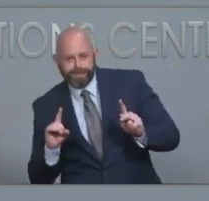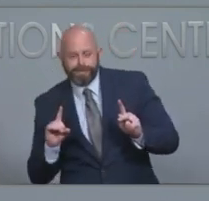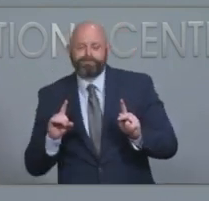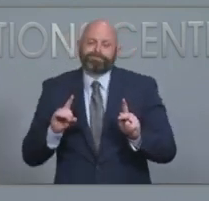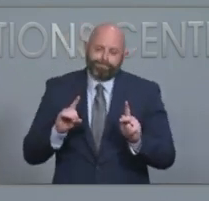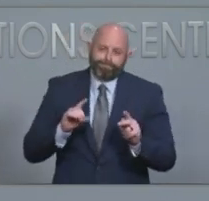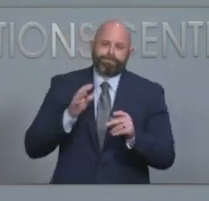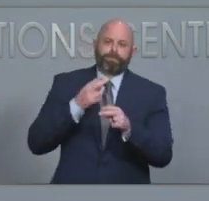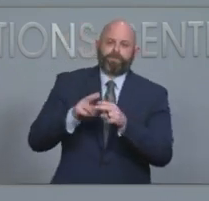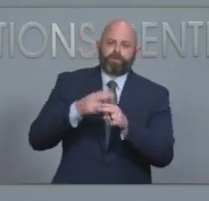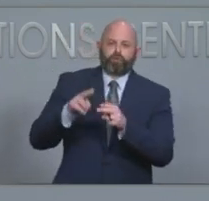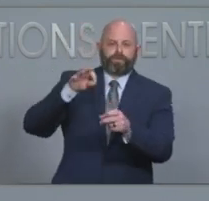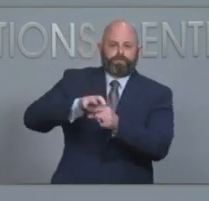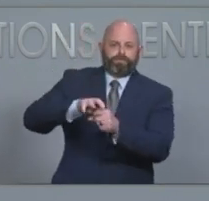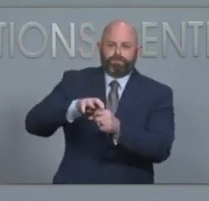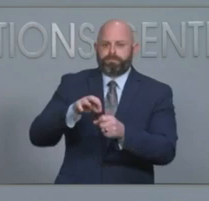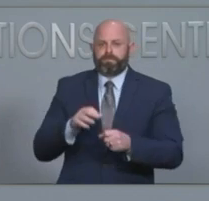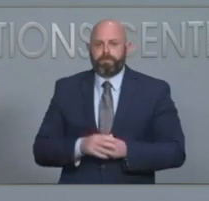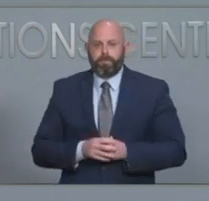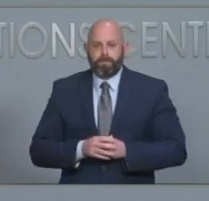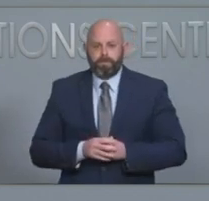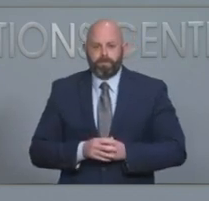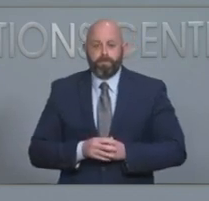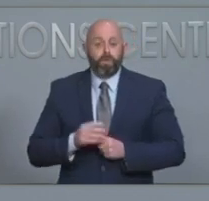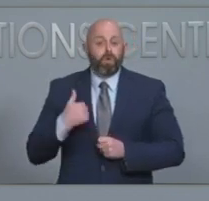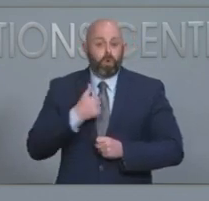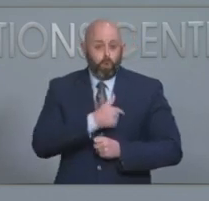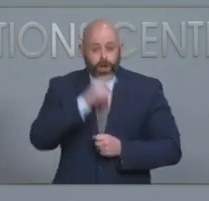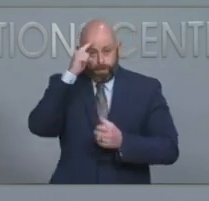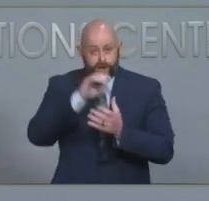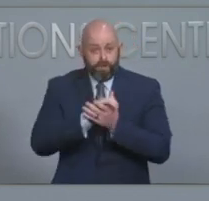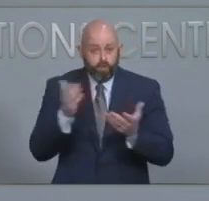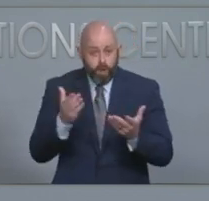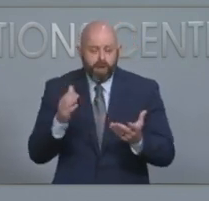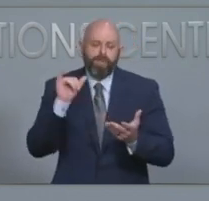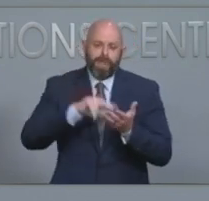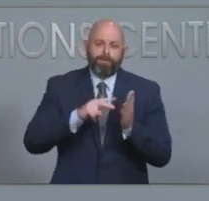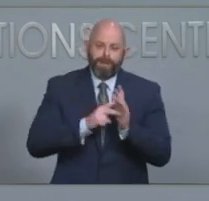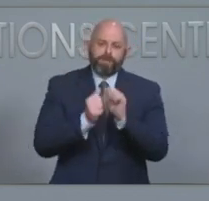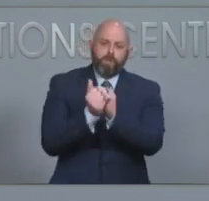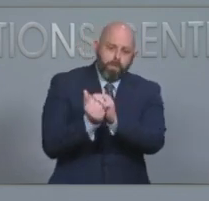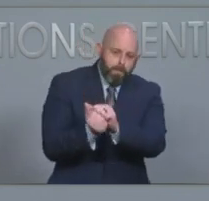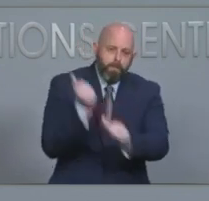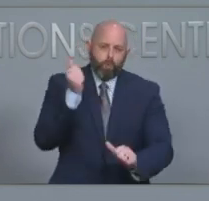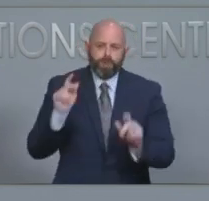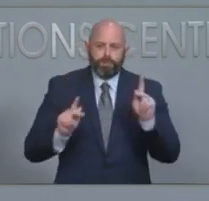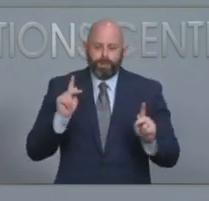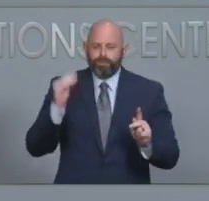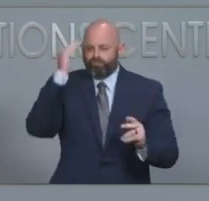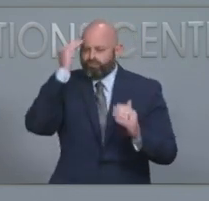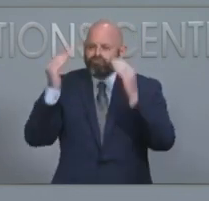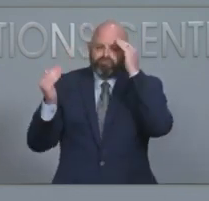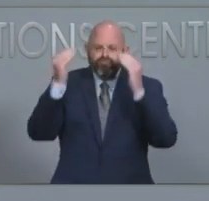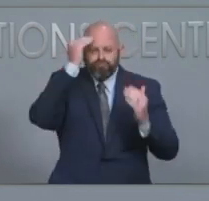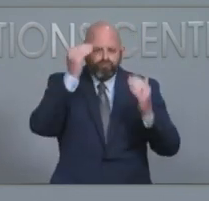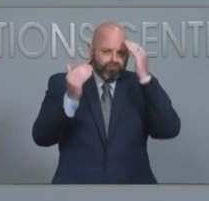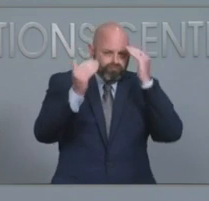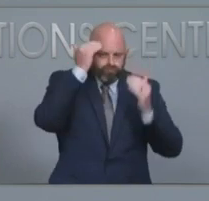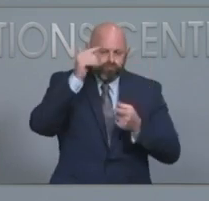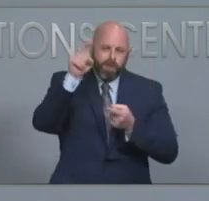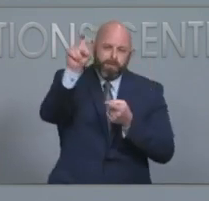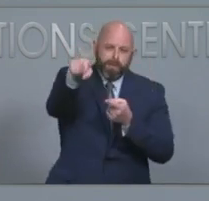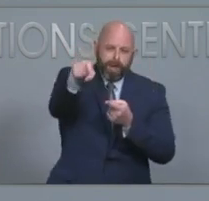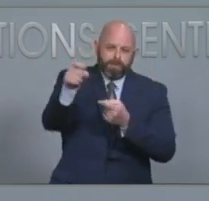photo ID requirement. We believe this is a strong sign that the word is getting out that you should bring